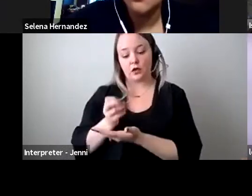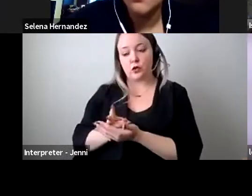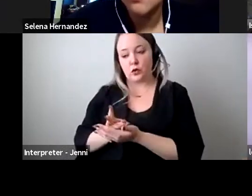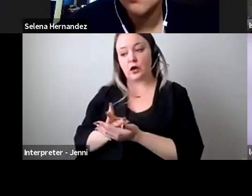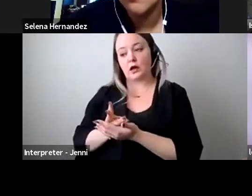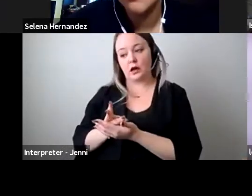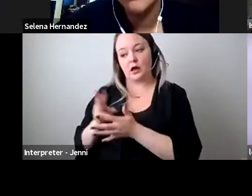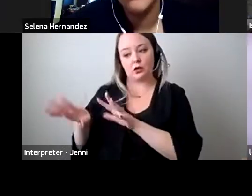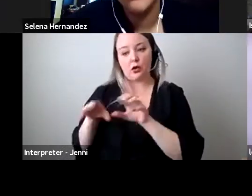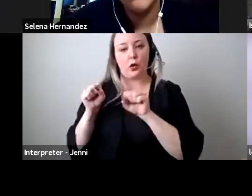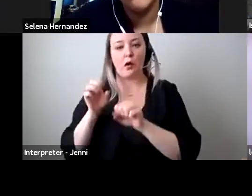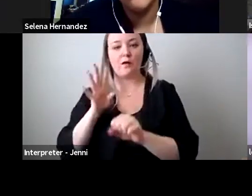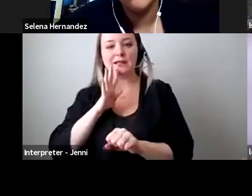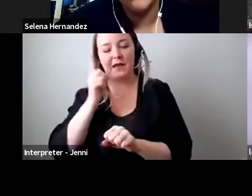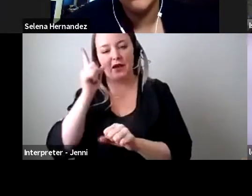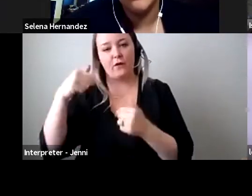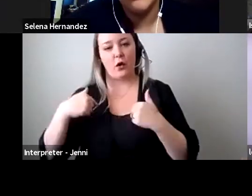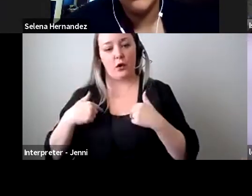at that moment.